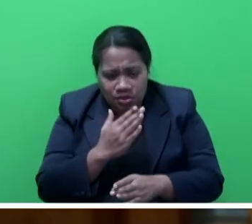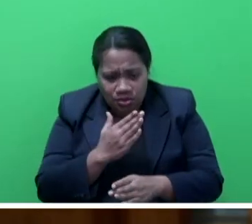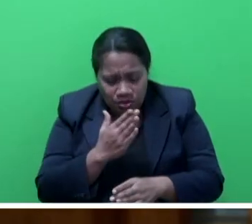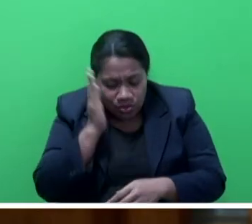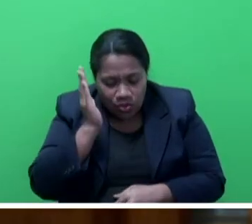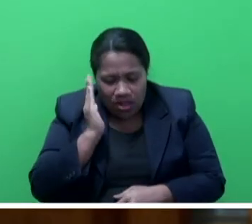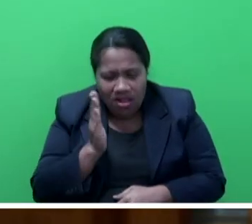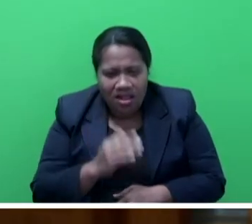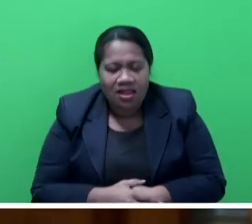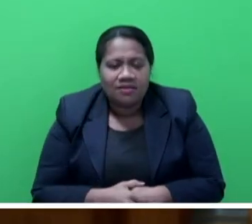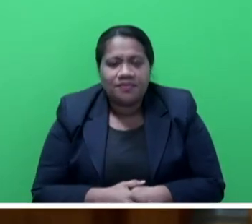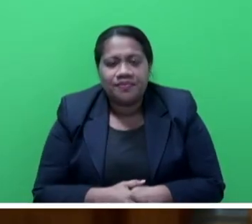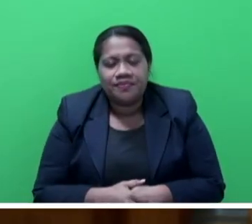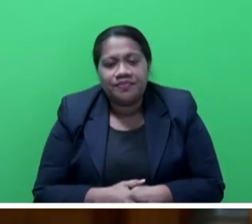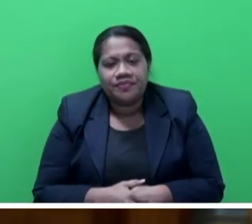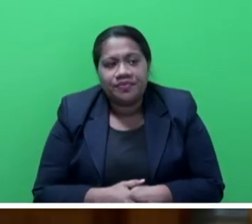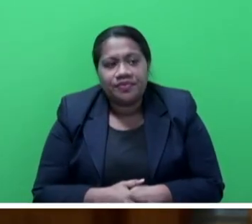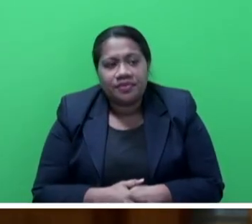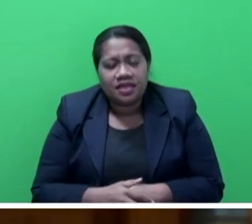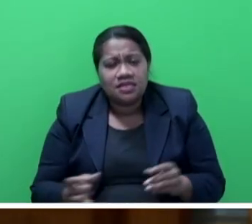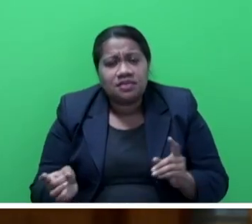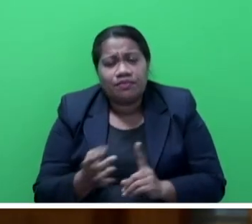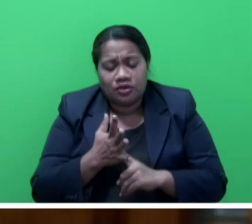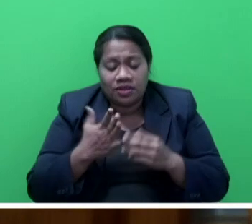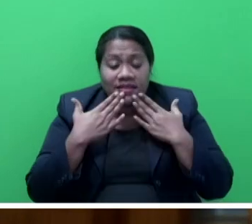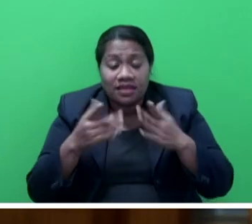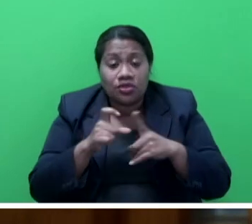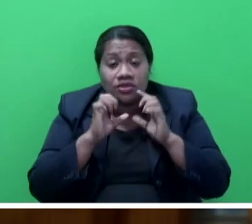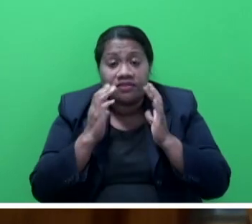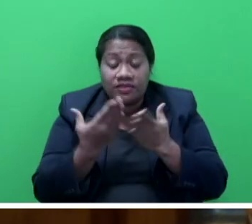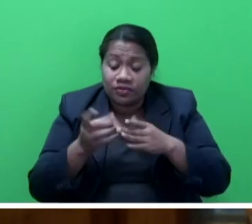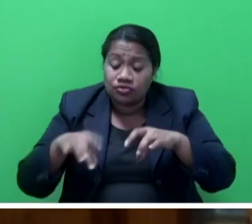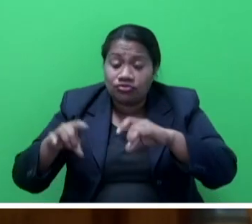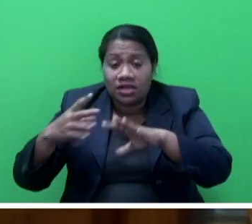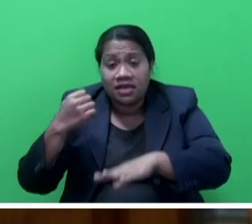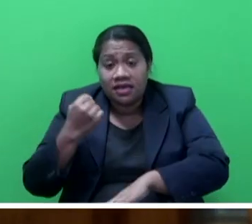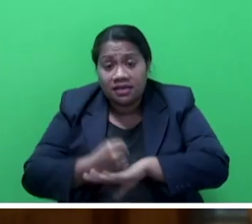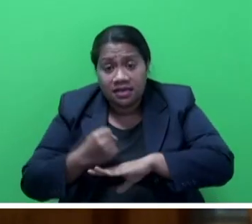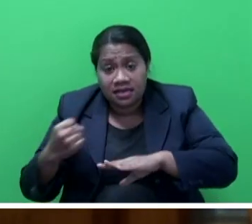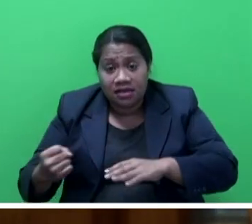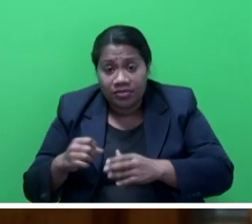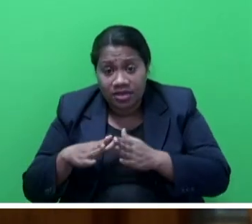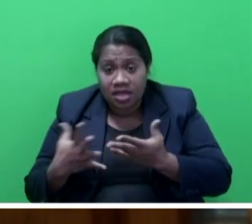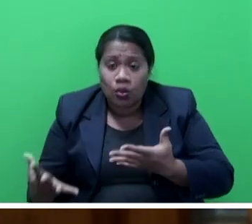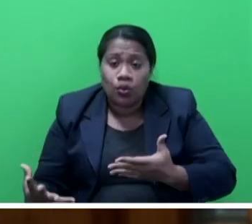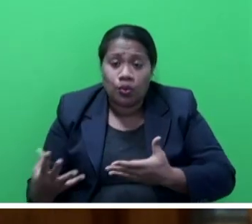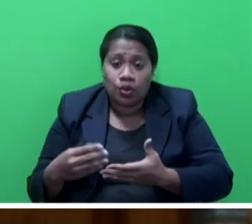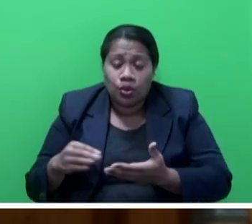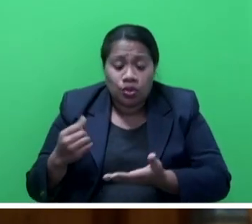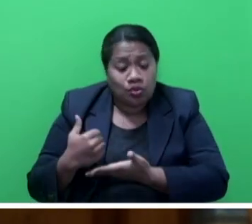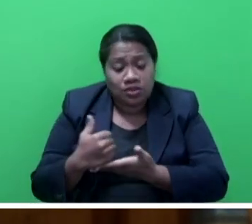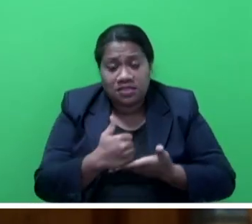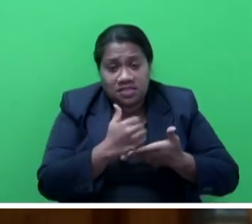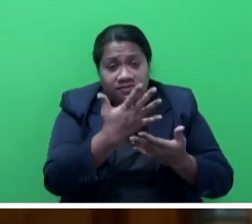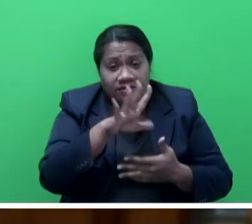there. Mr. Speaker, a special thank you to DFAT for the Australian government, who has come on board now to assist 55 schools in the Western